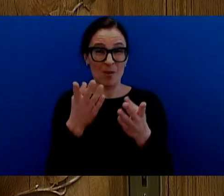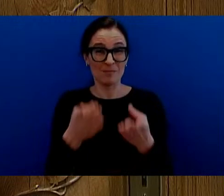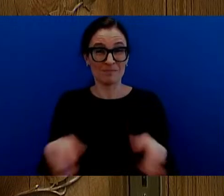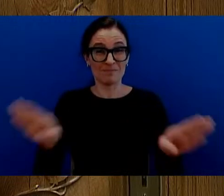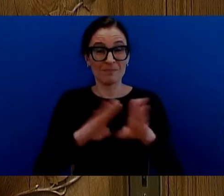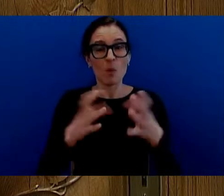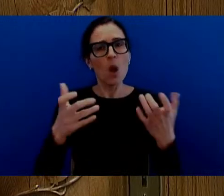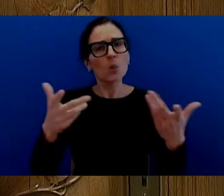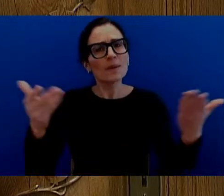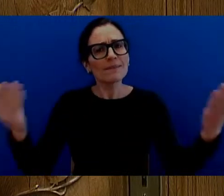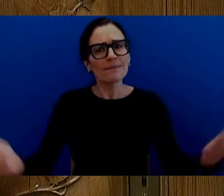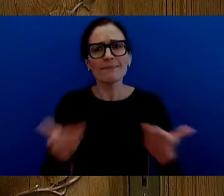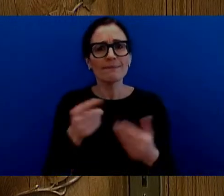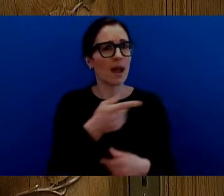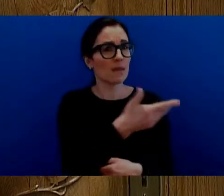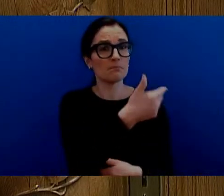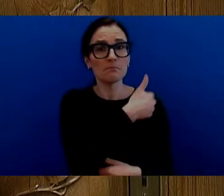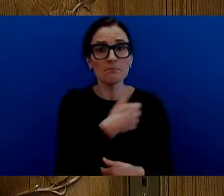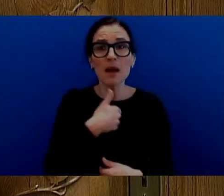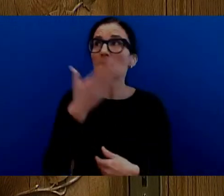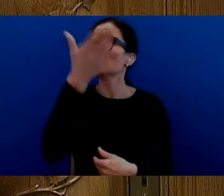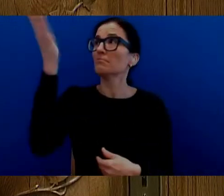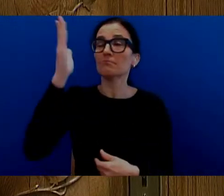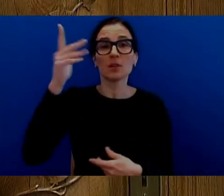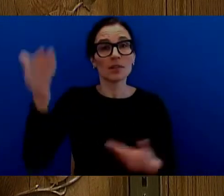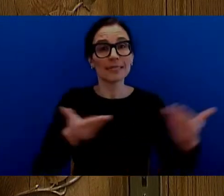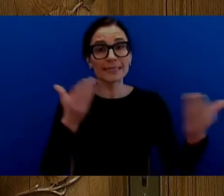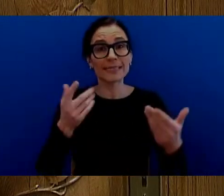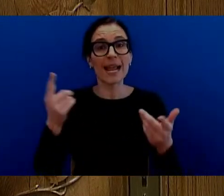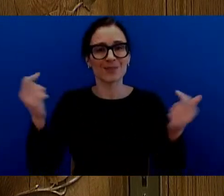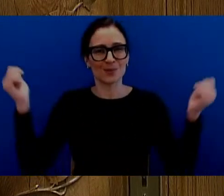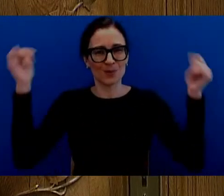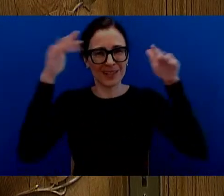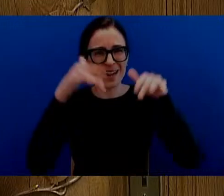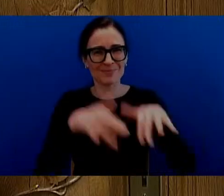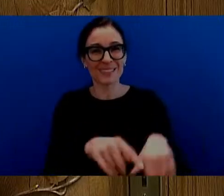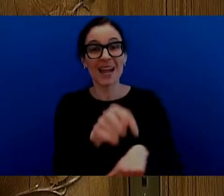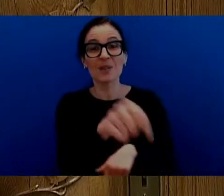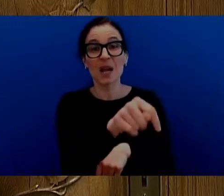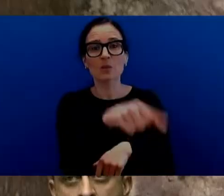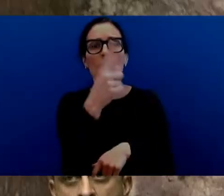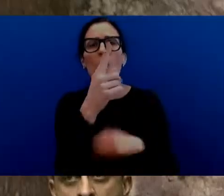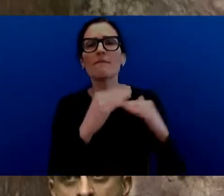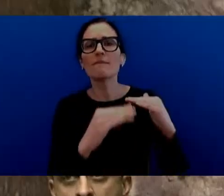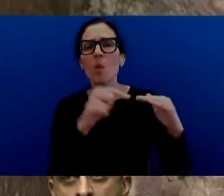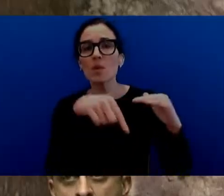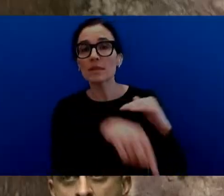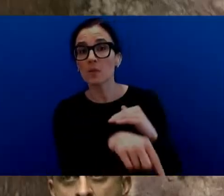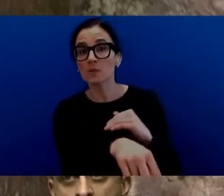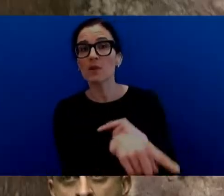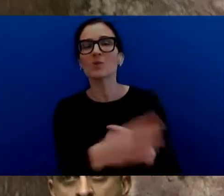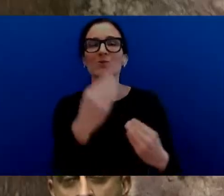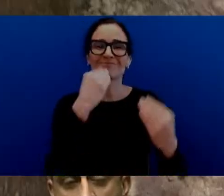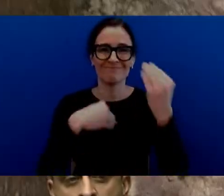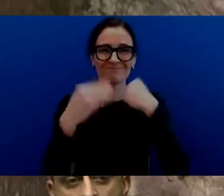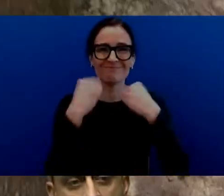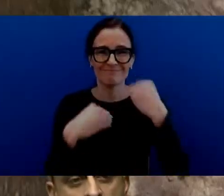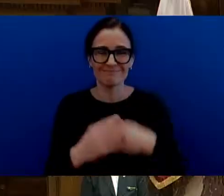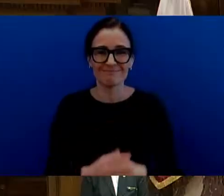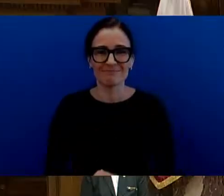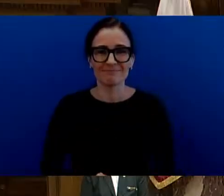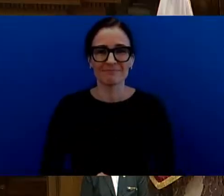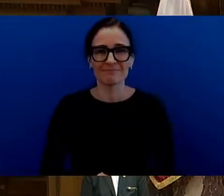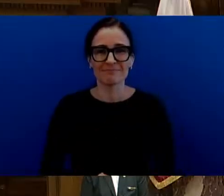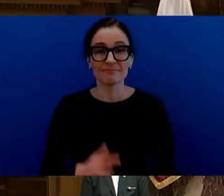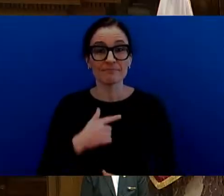your guests to join us. Government House Leader. Thank you, Honourable Speaker. I move the House to now adjourn. You have heard the motion.